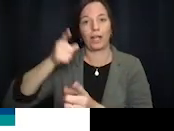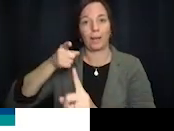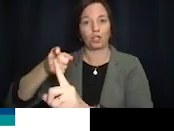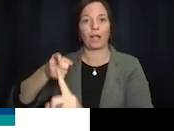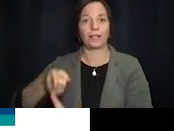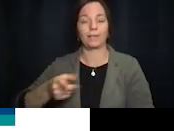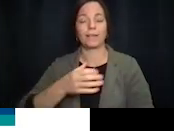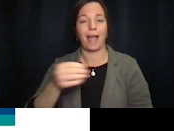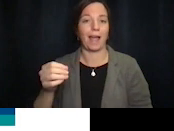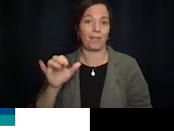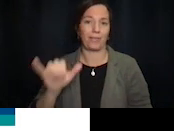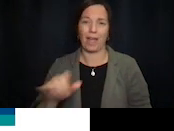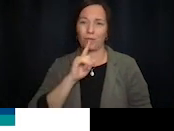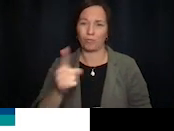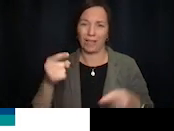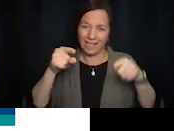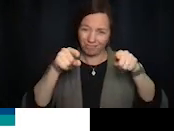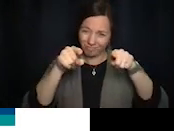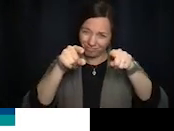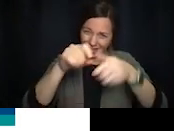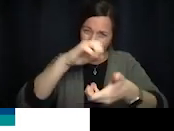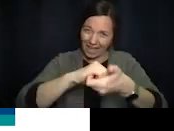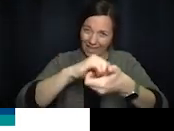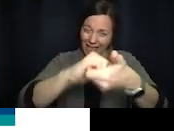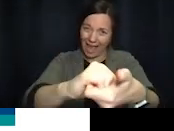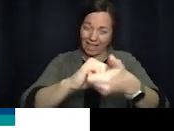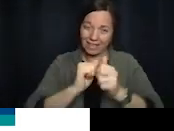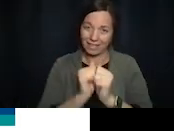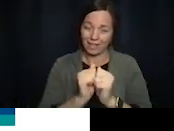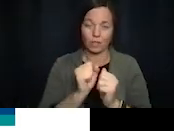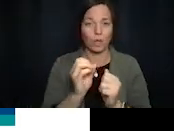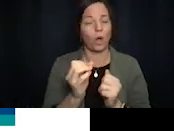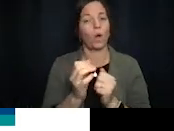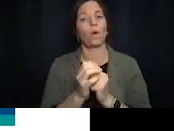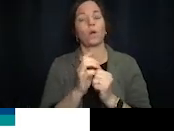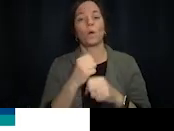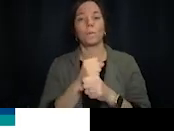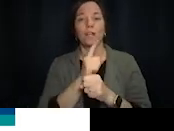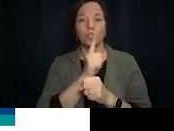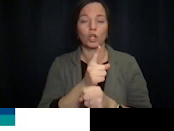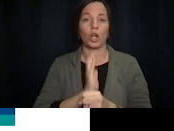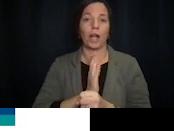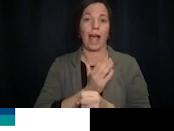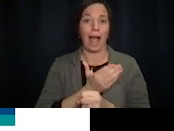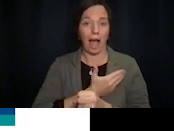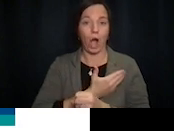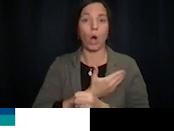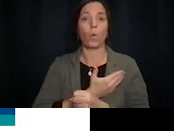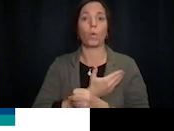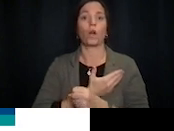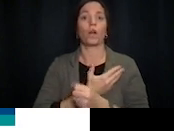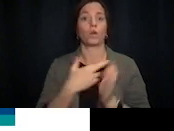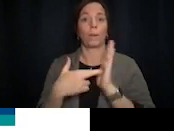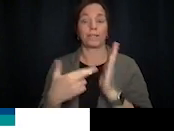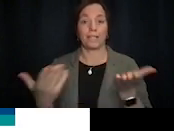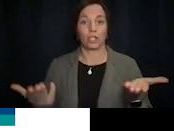so those things go hand in hand and so on and on. And so we wanted to make sure that we grounded our presence in the fact that